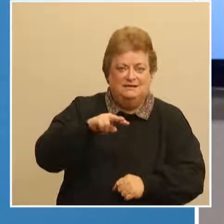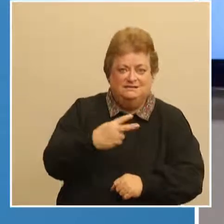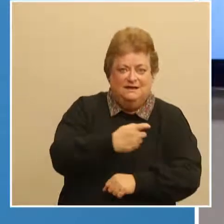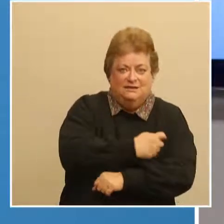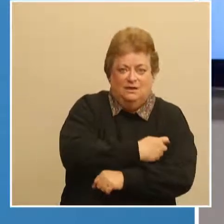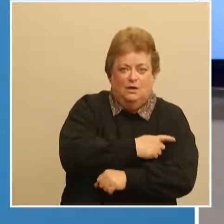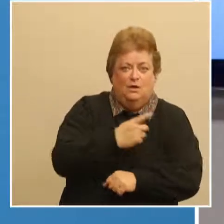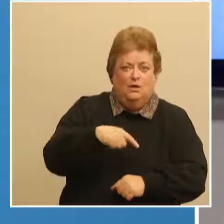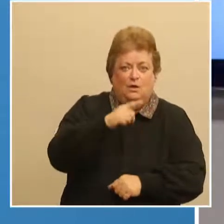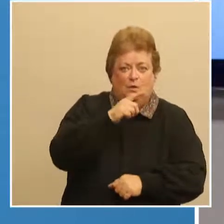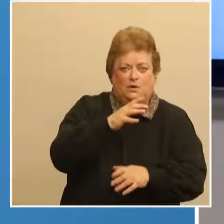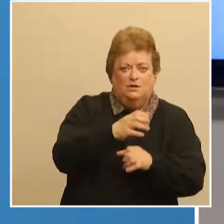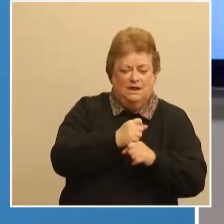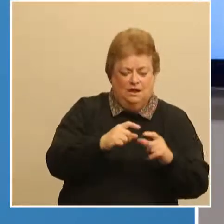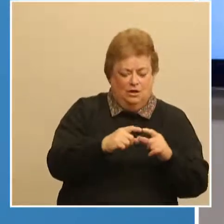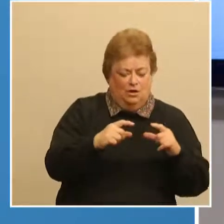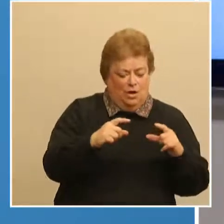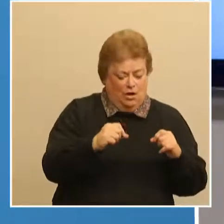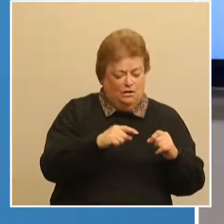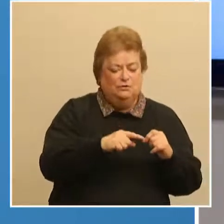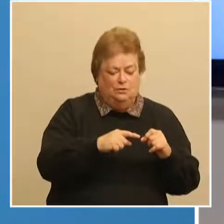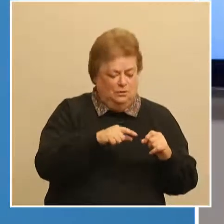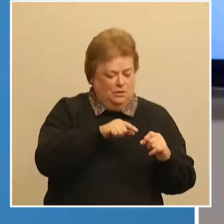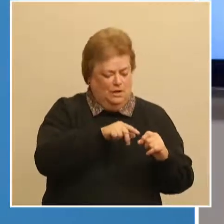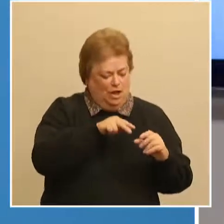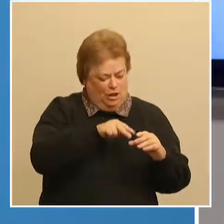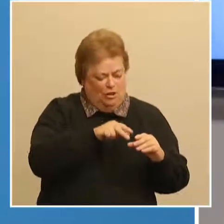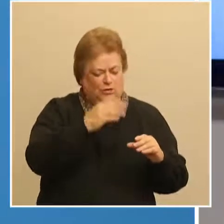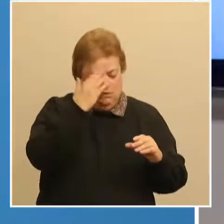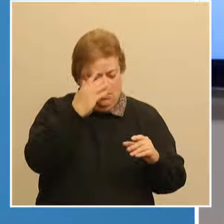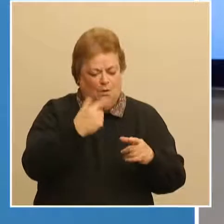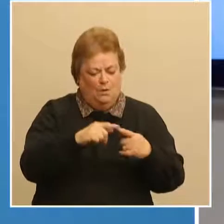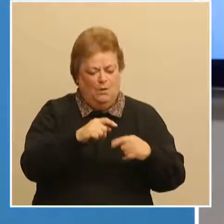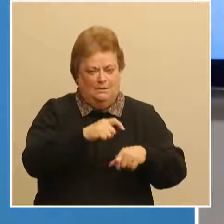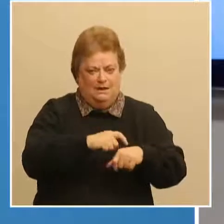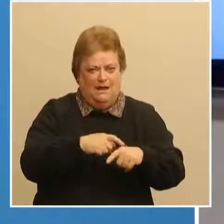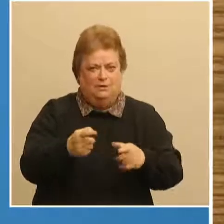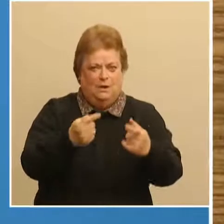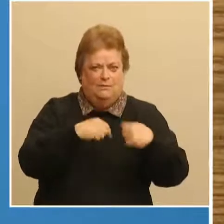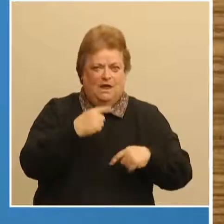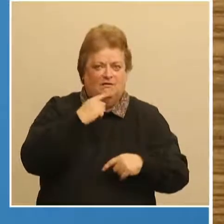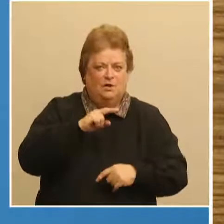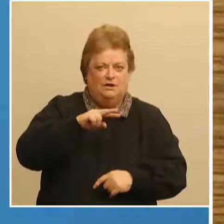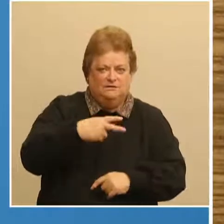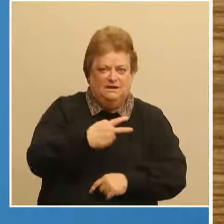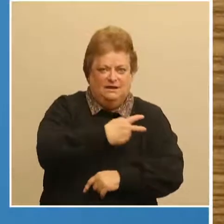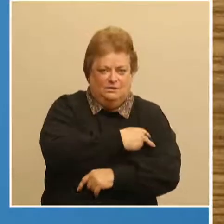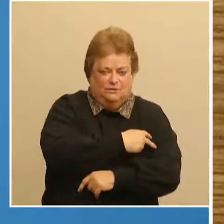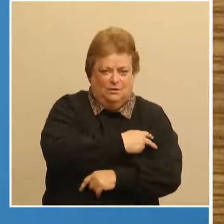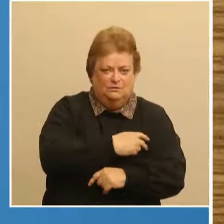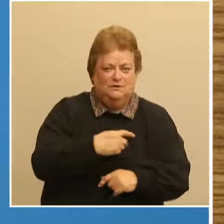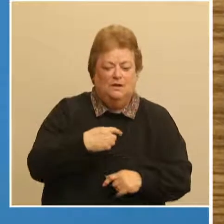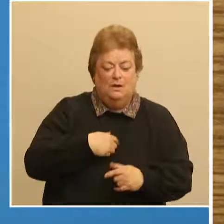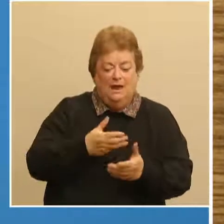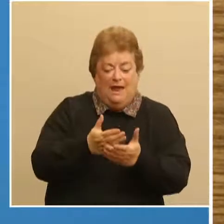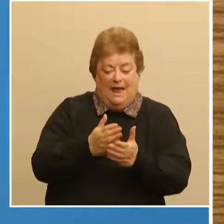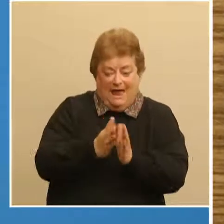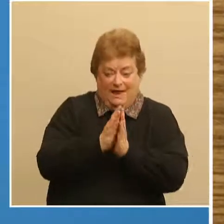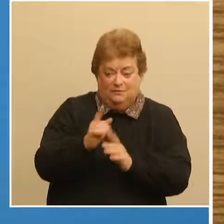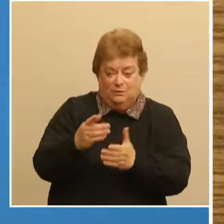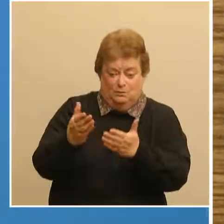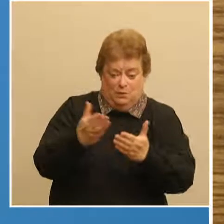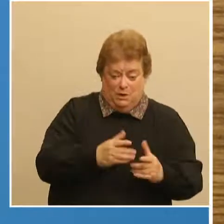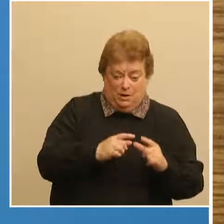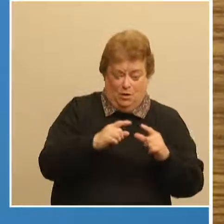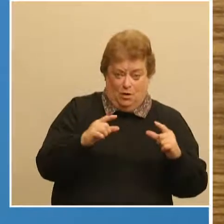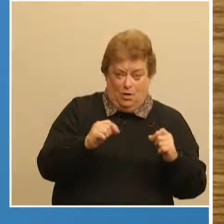vaccinated receive a card letting them know when to return for their second dose of vaccine. We are asking them to bring that card with them when they get